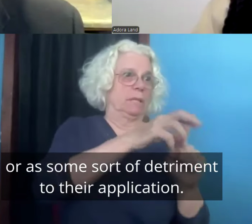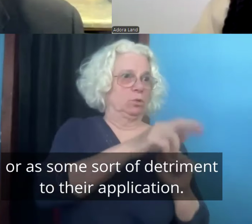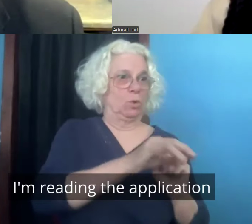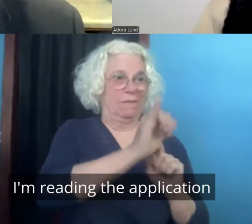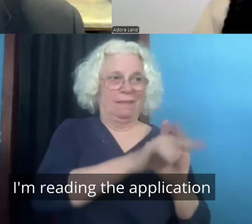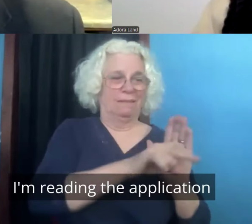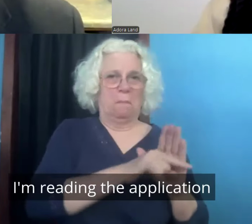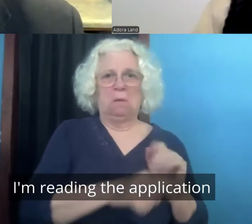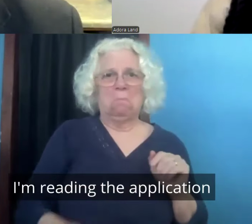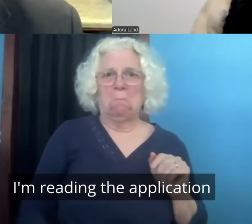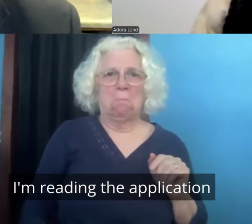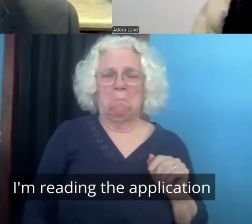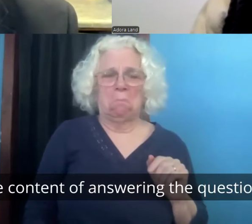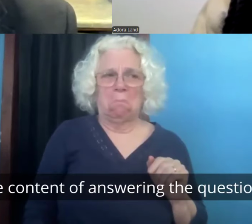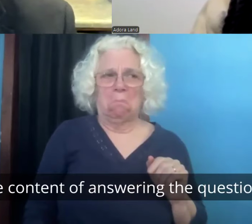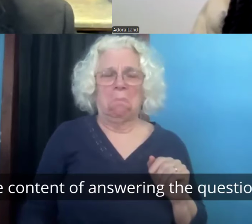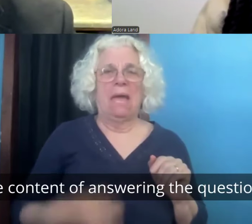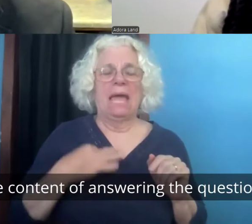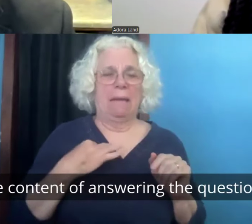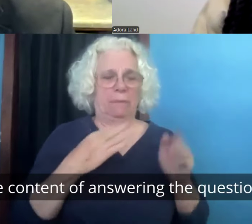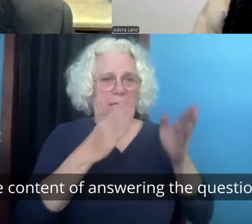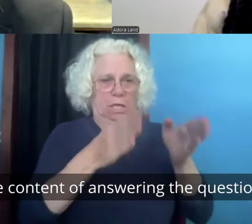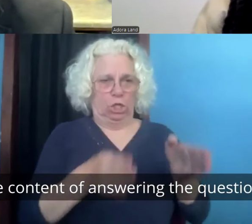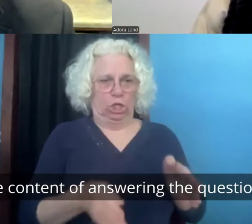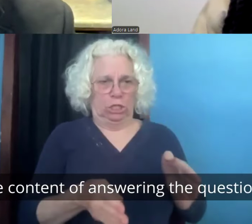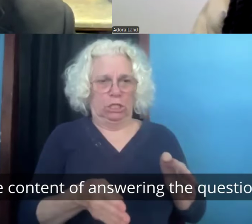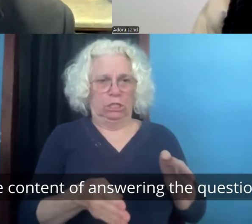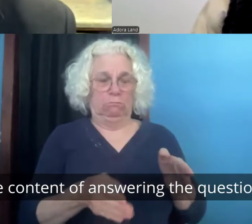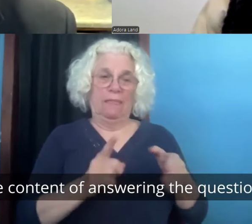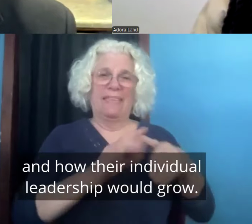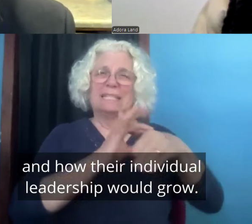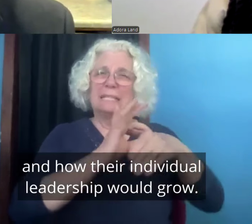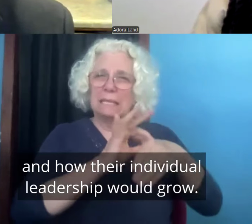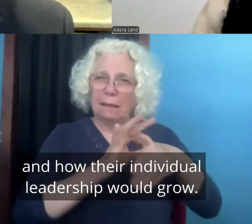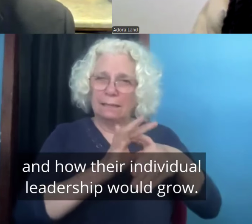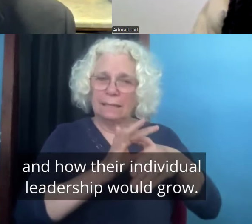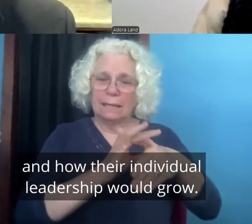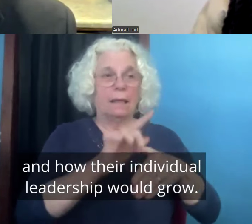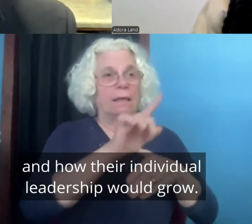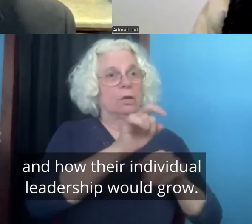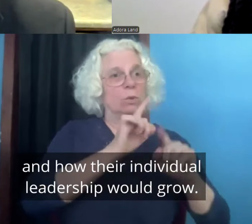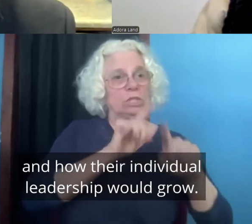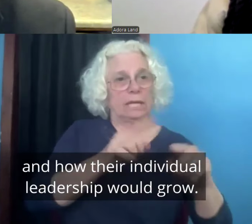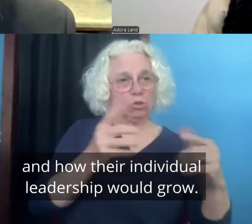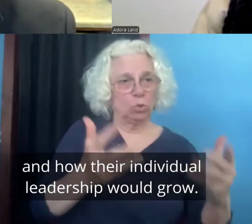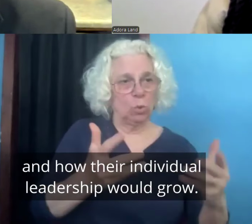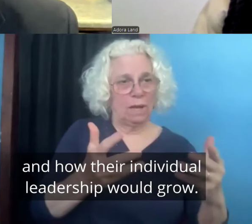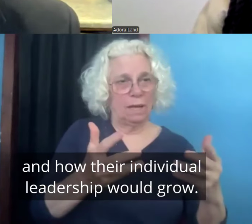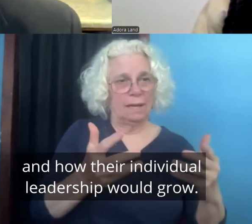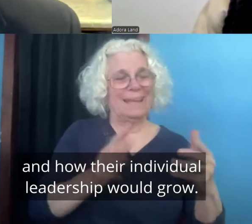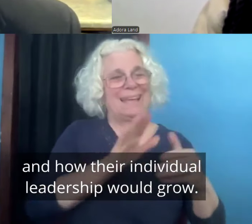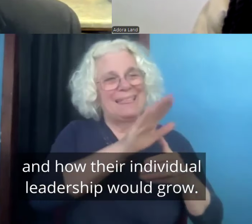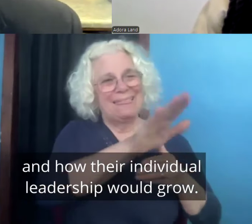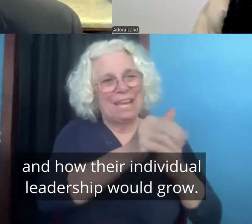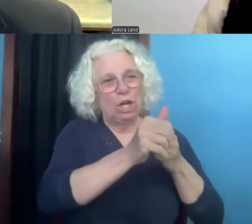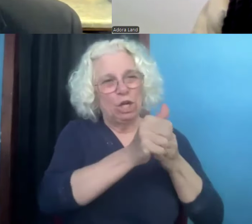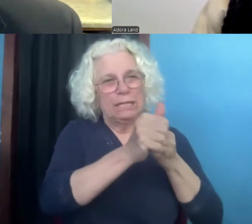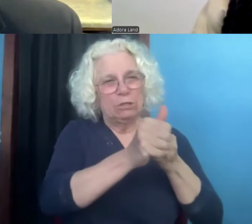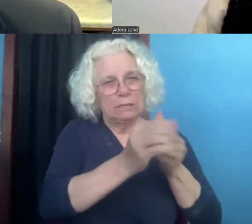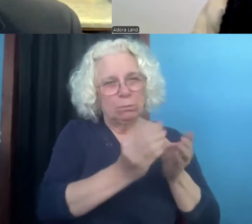application. I'm reading the application for the content of answering the questions and how their individual leadership would